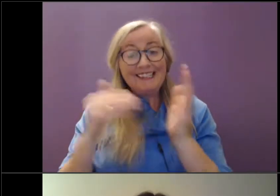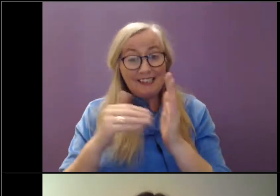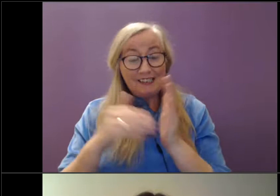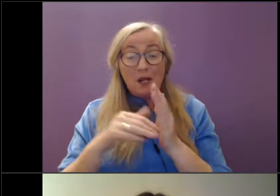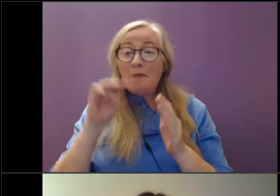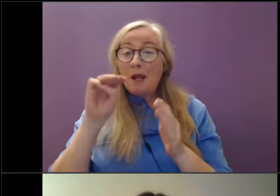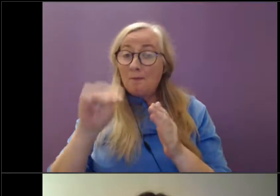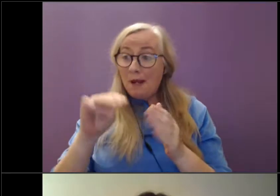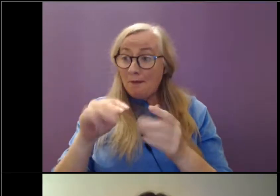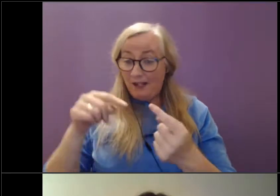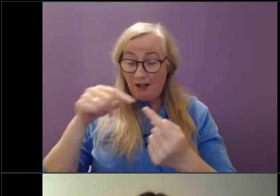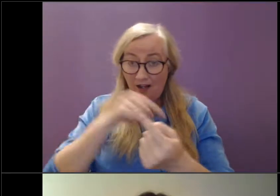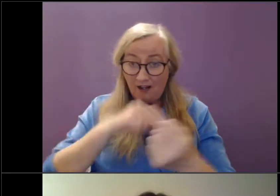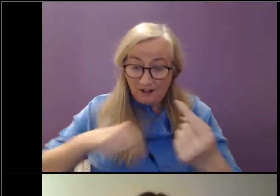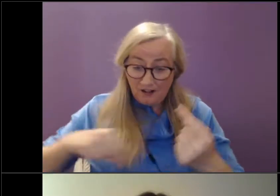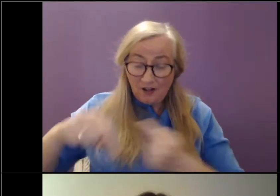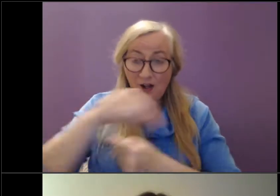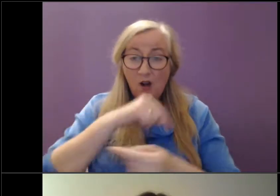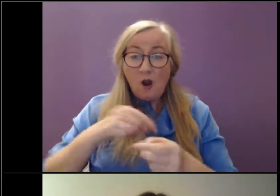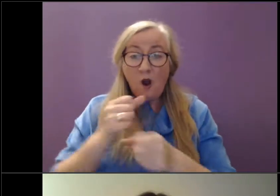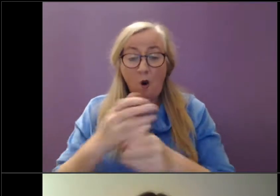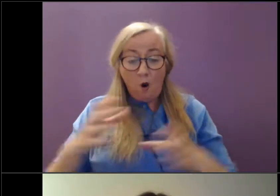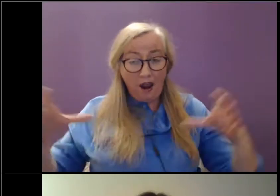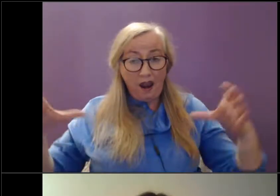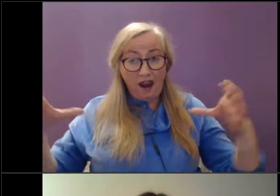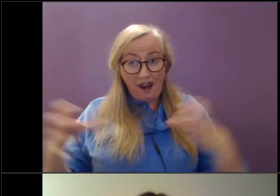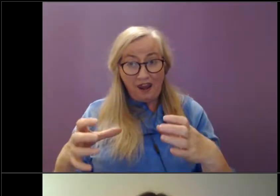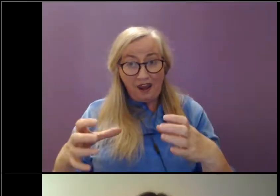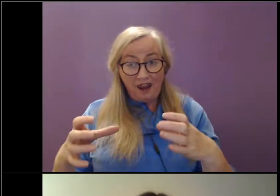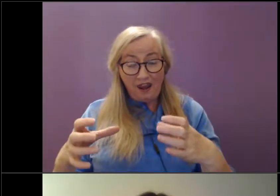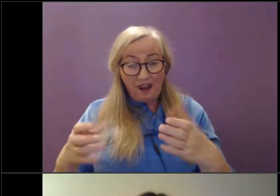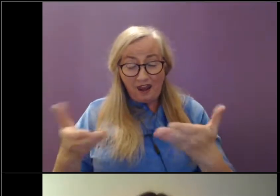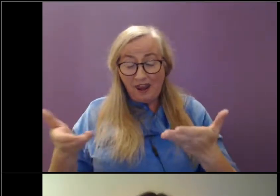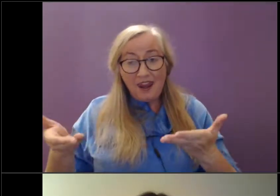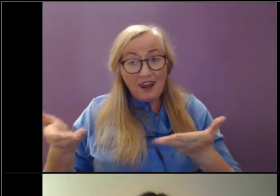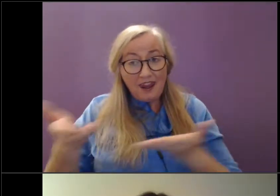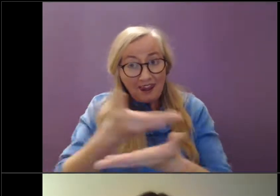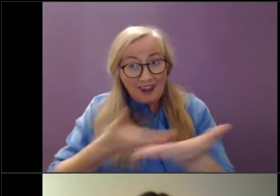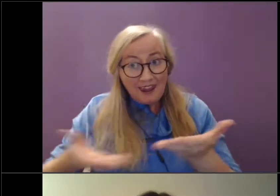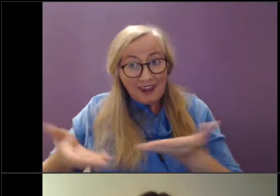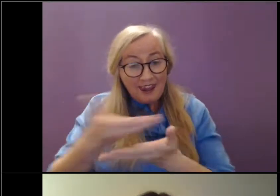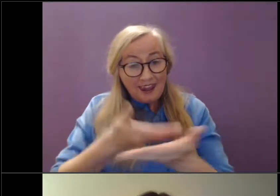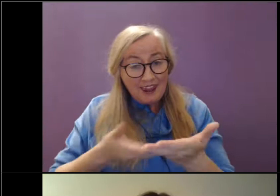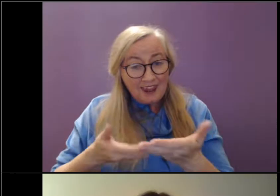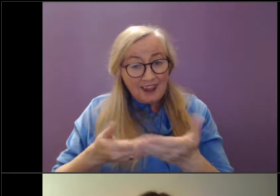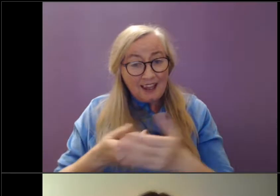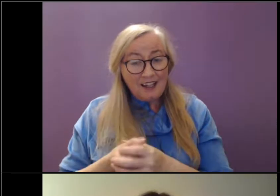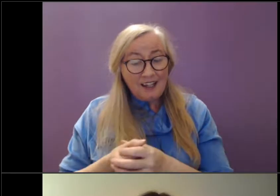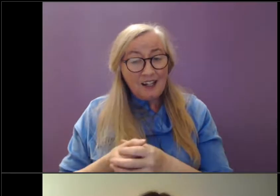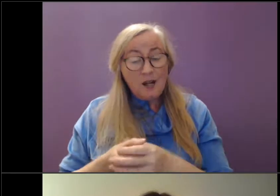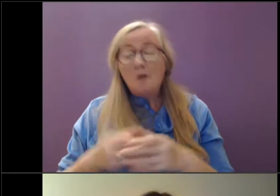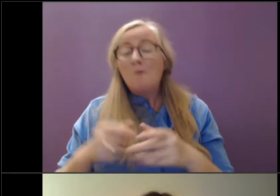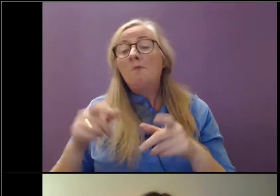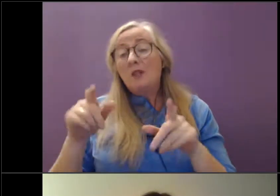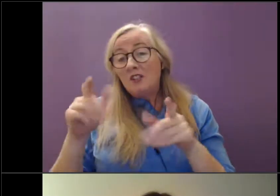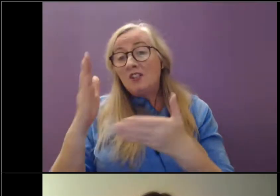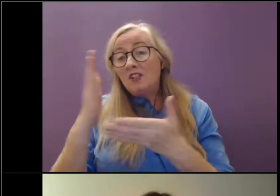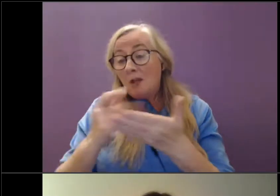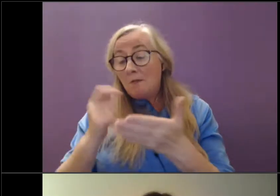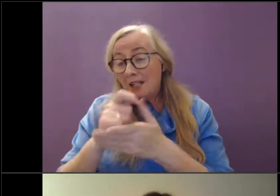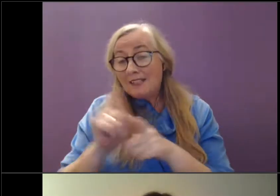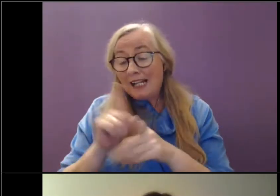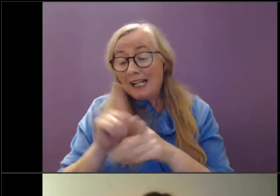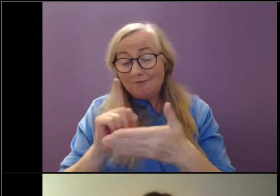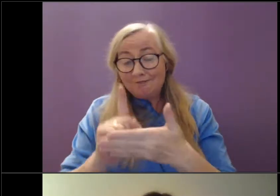hyped up and angry at each other or whatever. But like Laura was saying, to ask the siblings to step out, a lot of the time in the